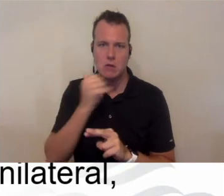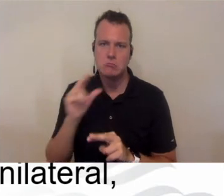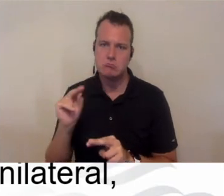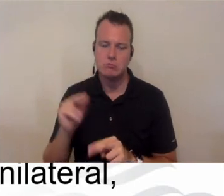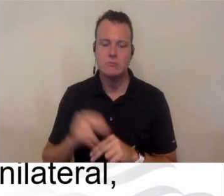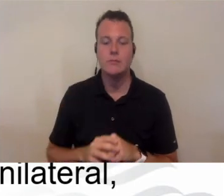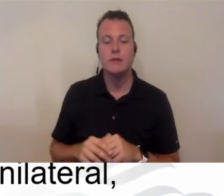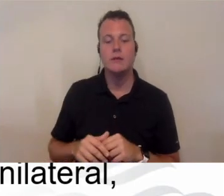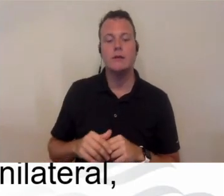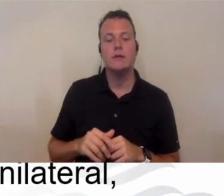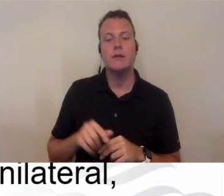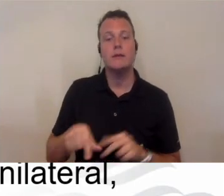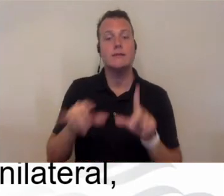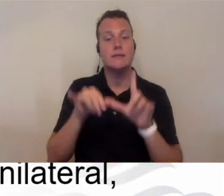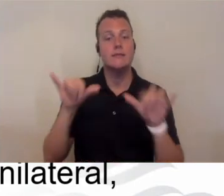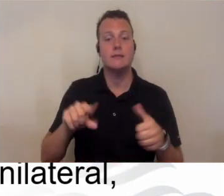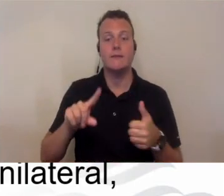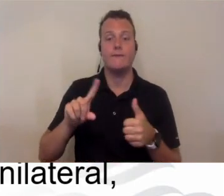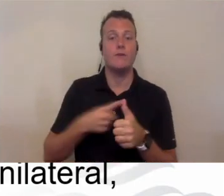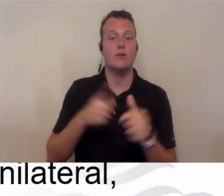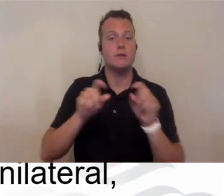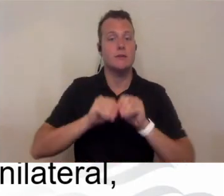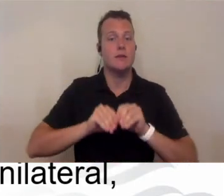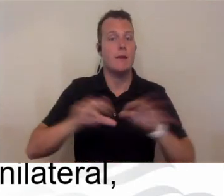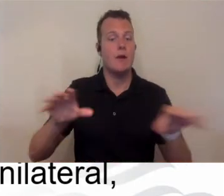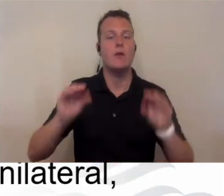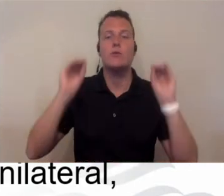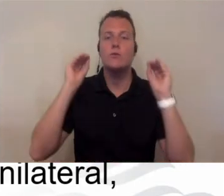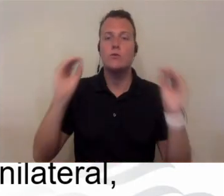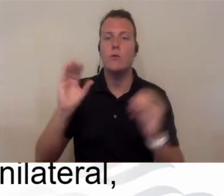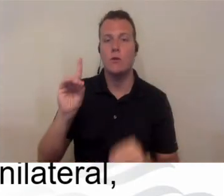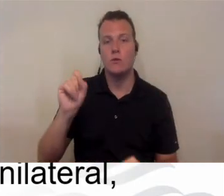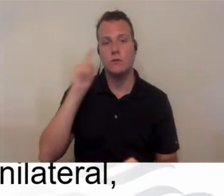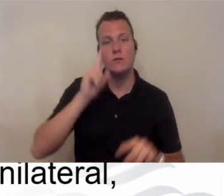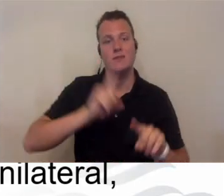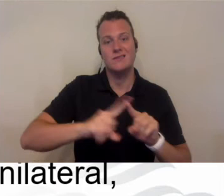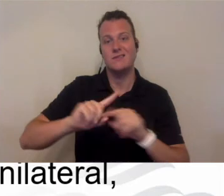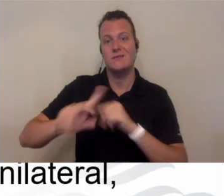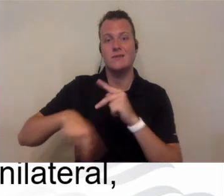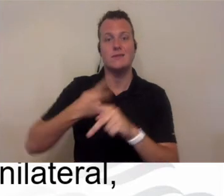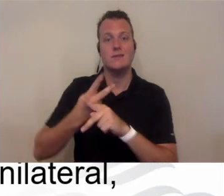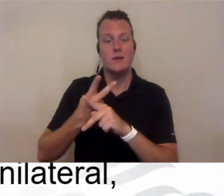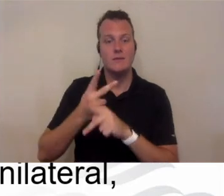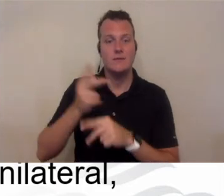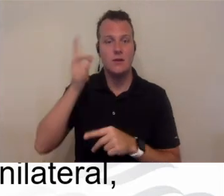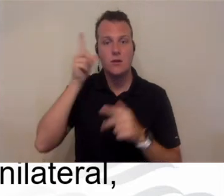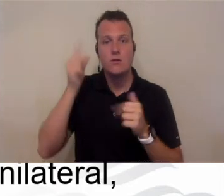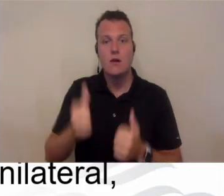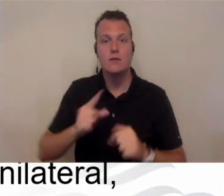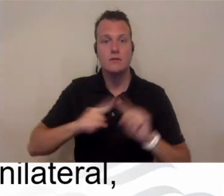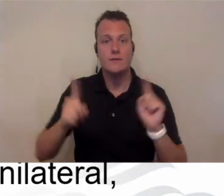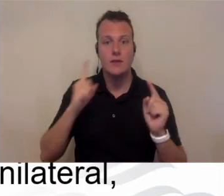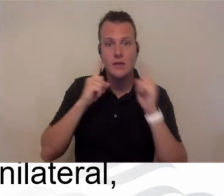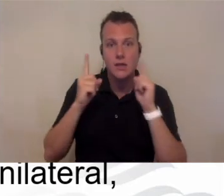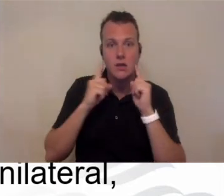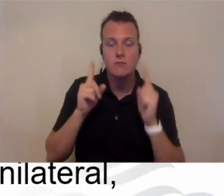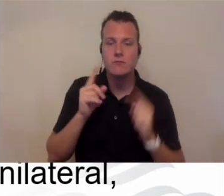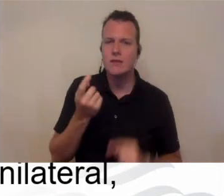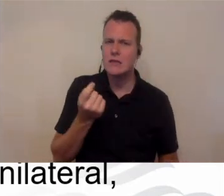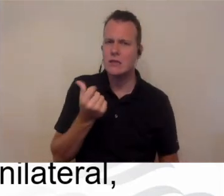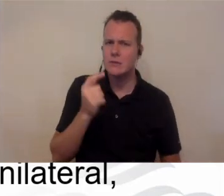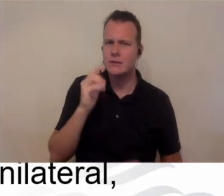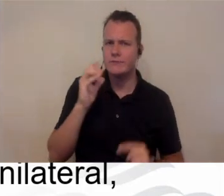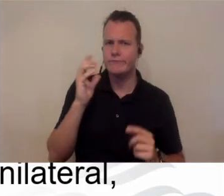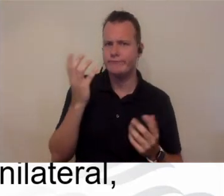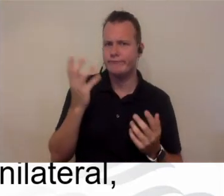When the system first came out, there were no codes for different types of hearing loss in different ears. So, which is sort of